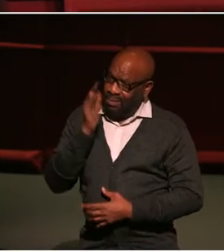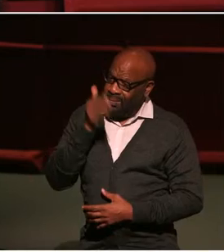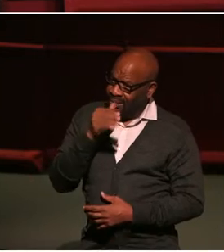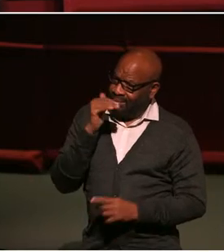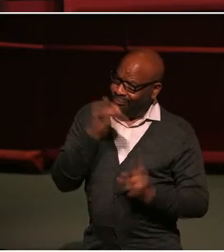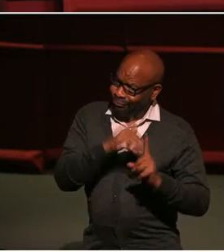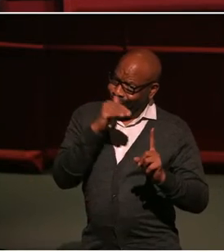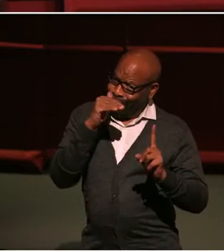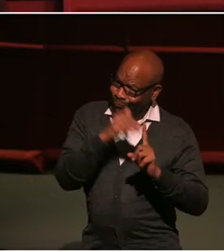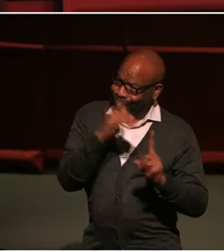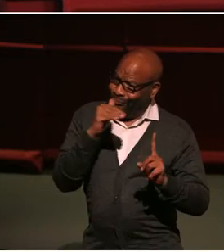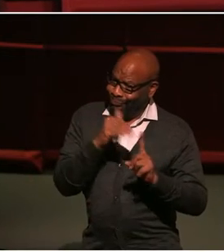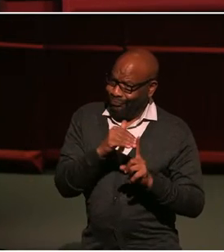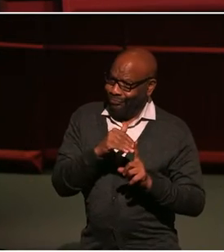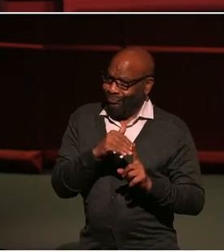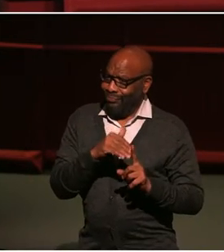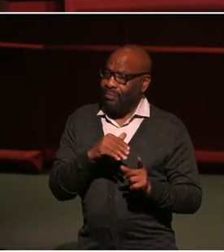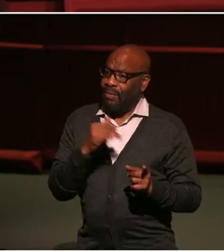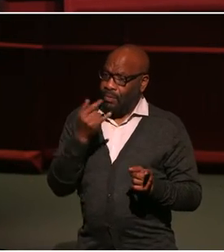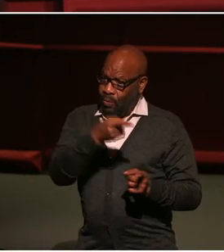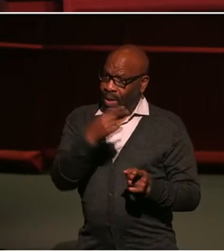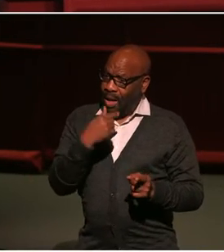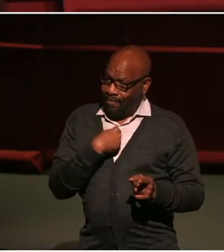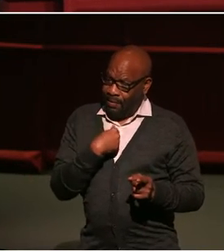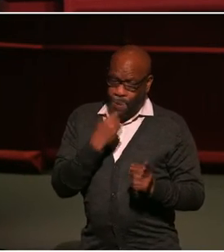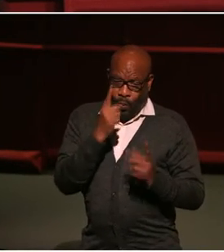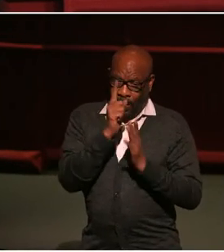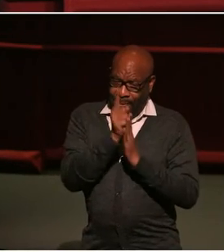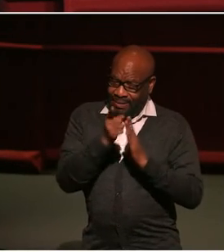And he said, you have 60 seconds or less